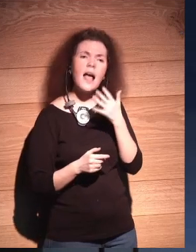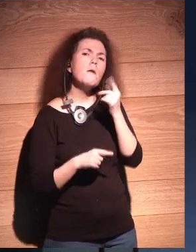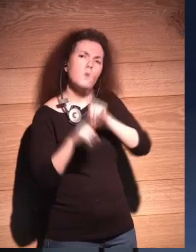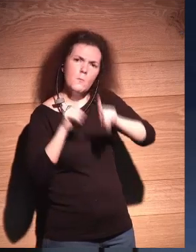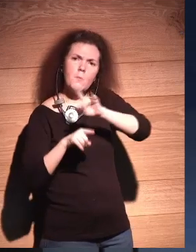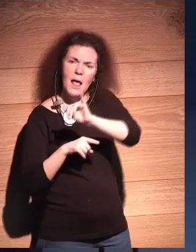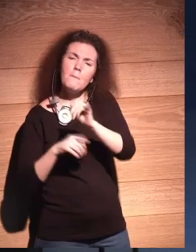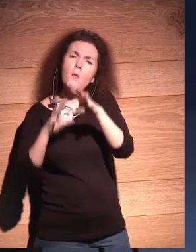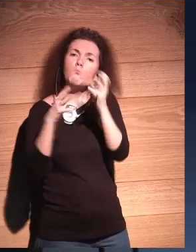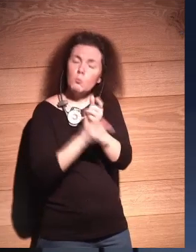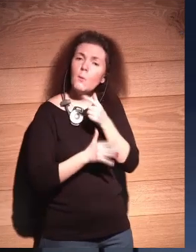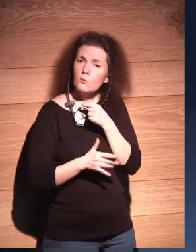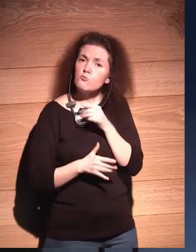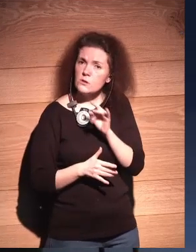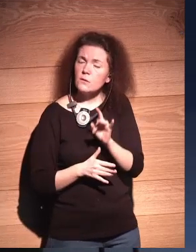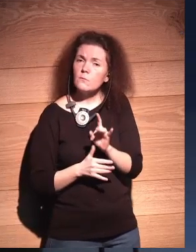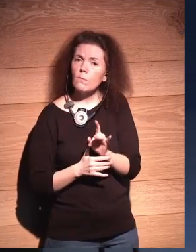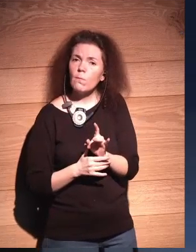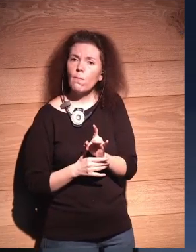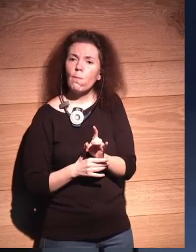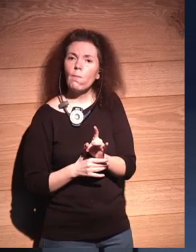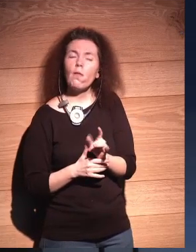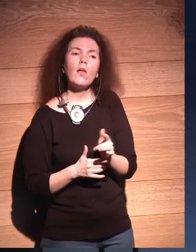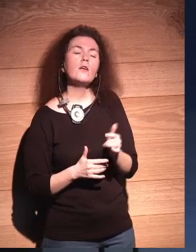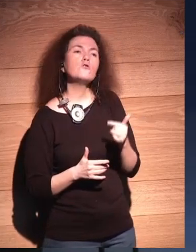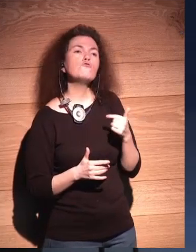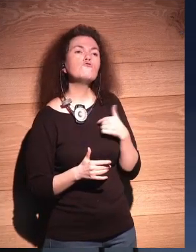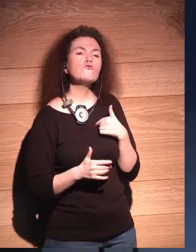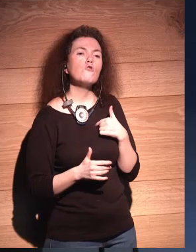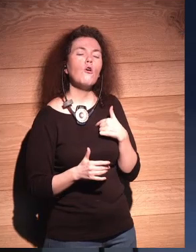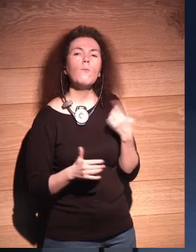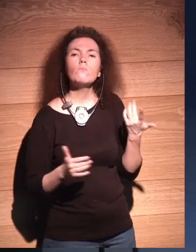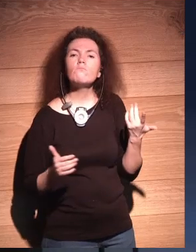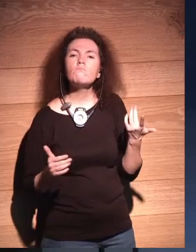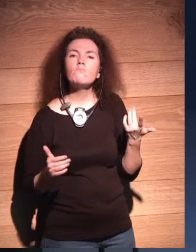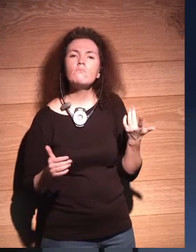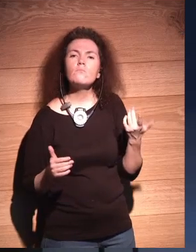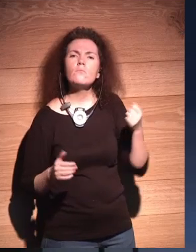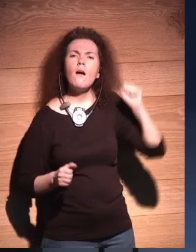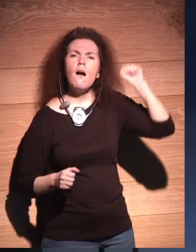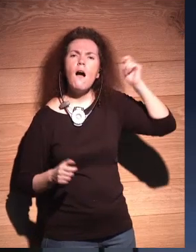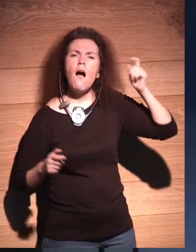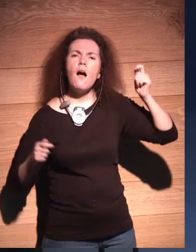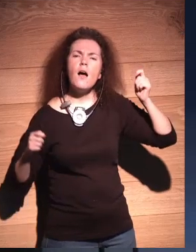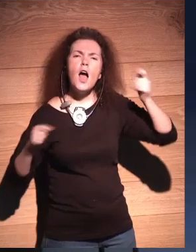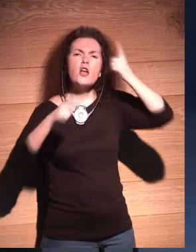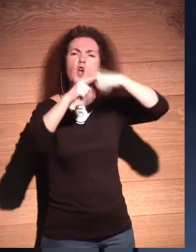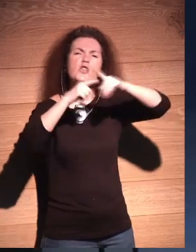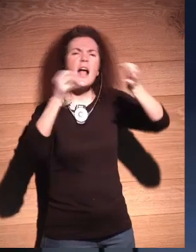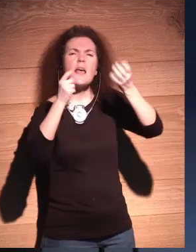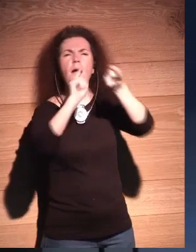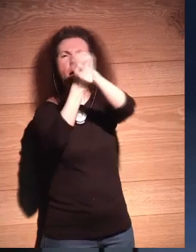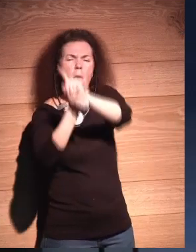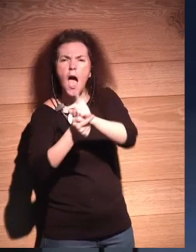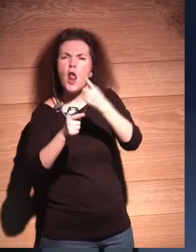not, you know, somebody who's charging in going, this has to change. You know, things change. Things will change anyway. It's just like, you know,